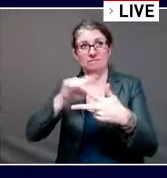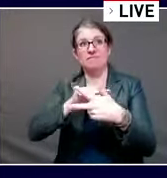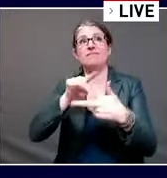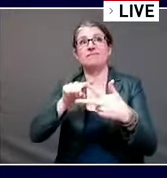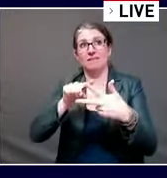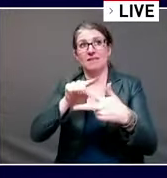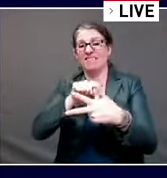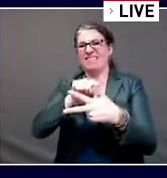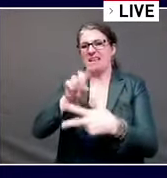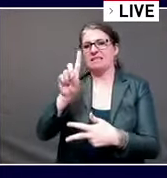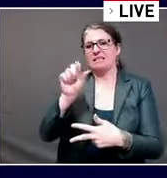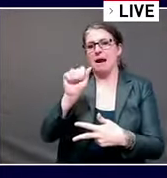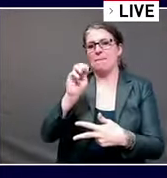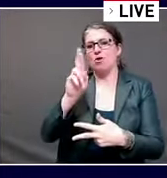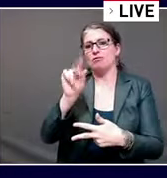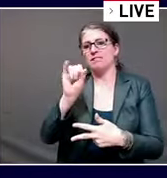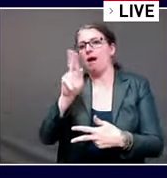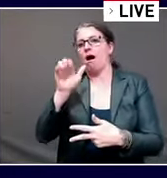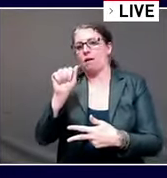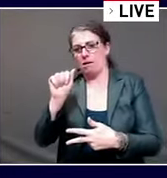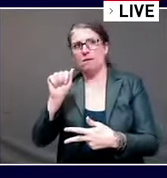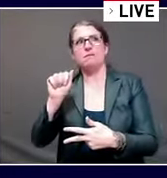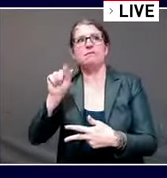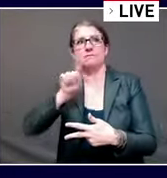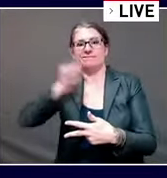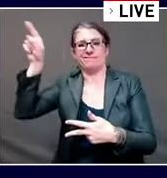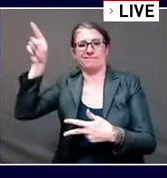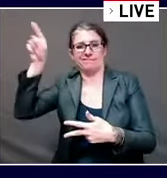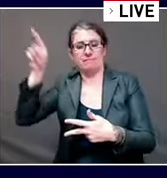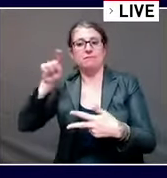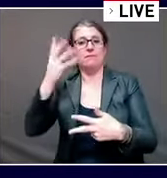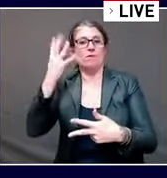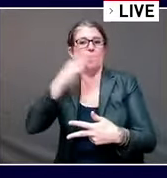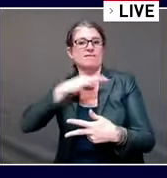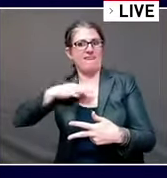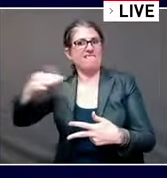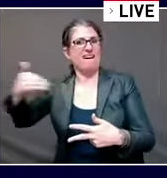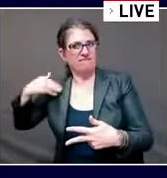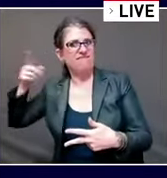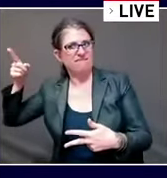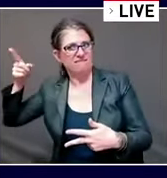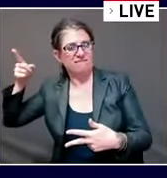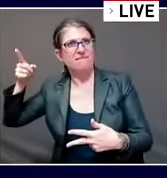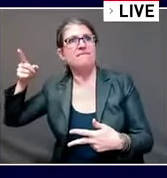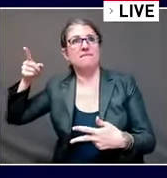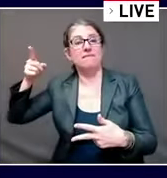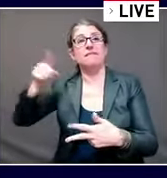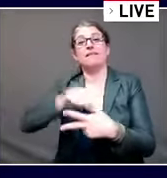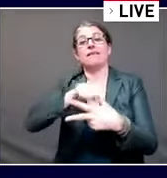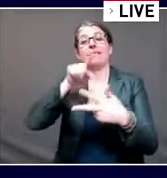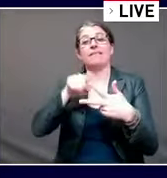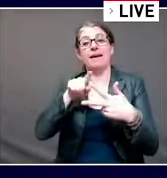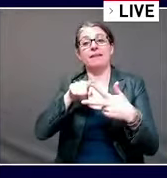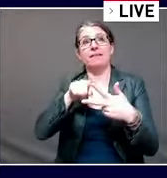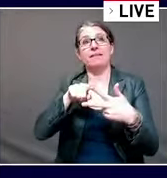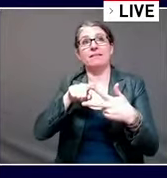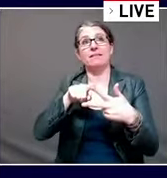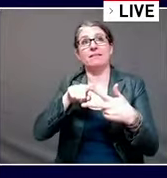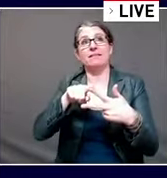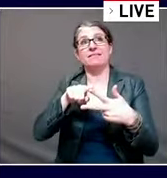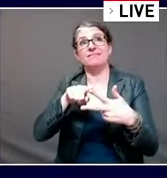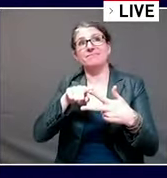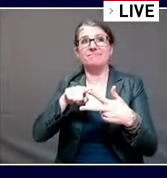positive. We've also opened an outbreak investigation into 3, perhaps 4 cases of COVID-19 associated with Maine